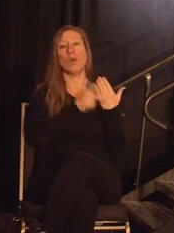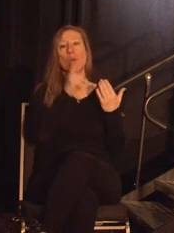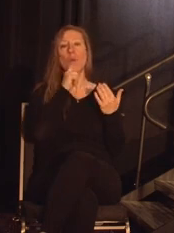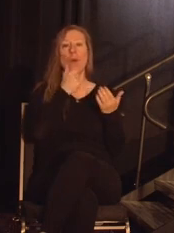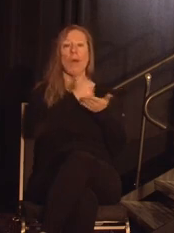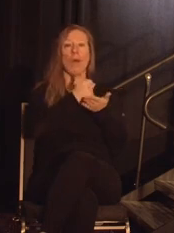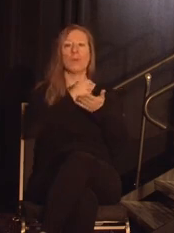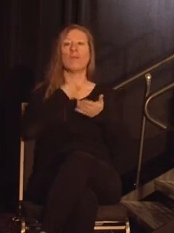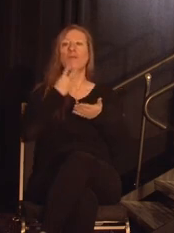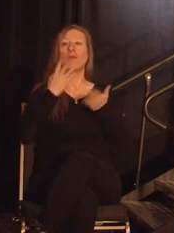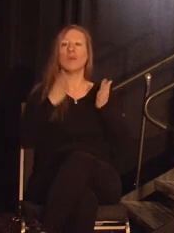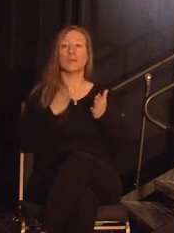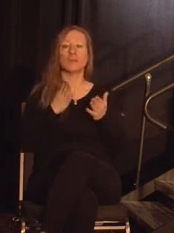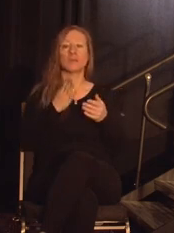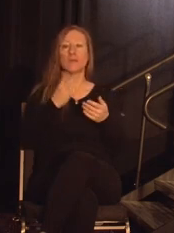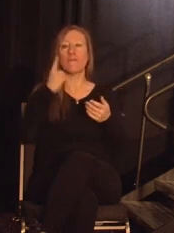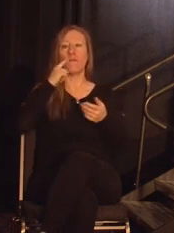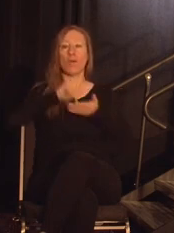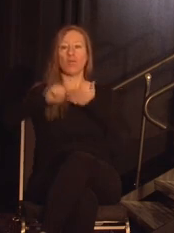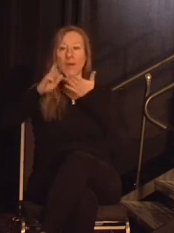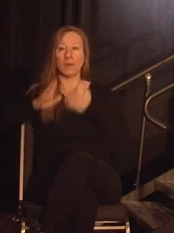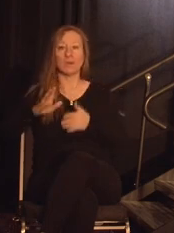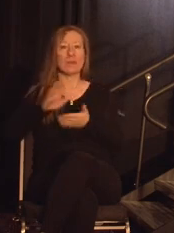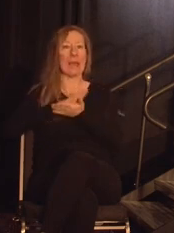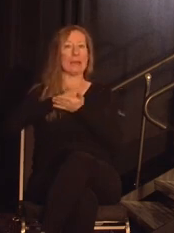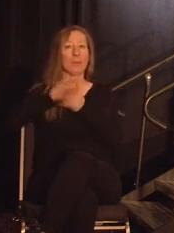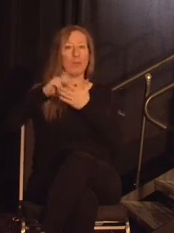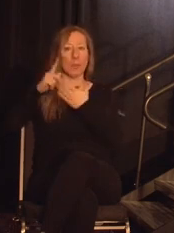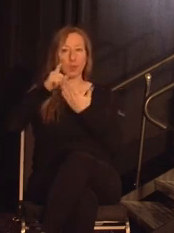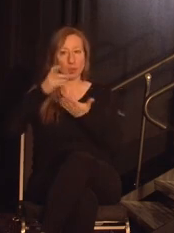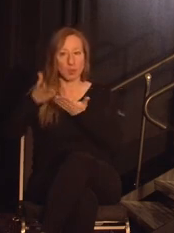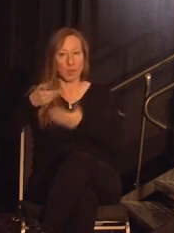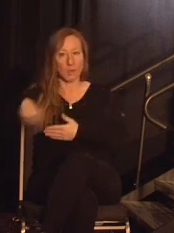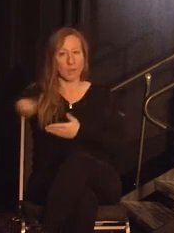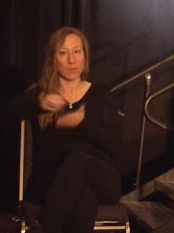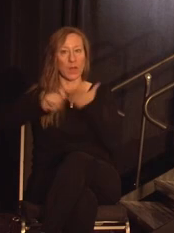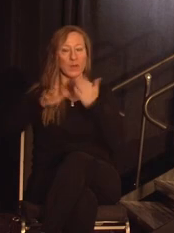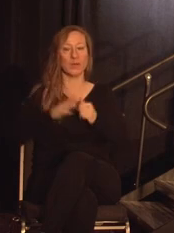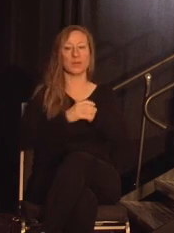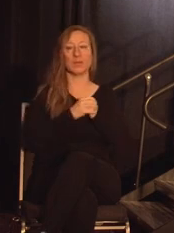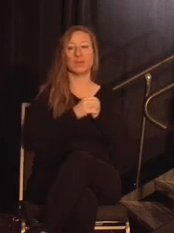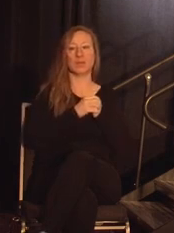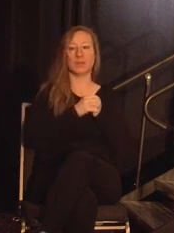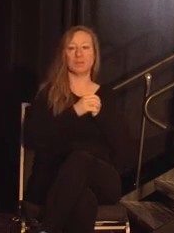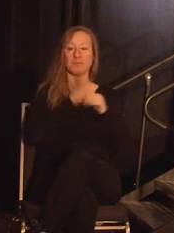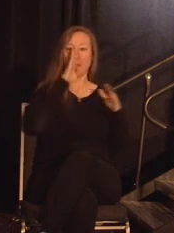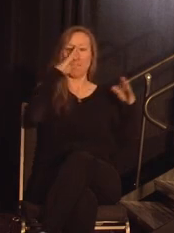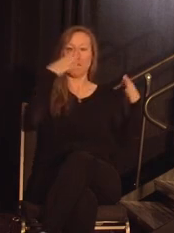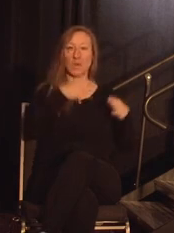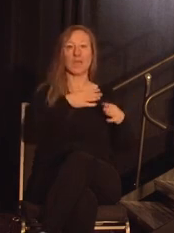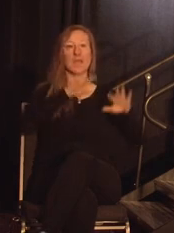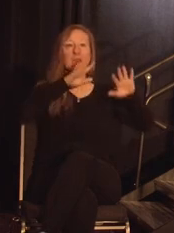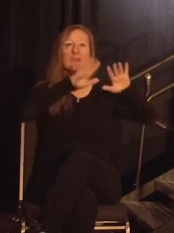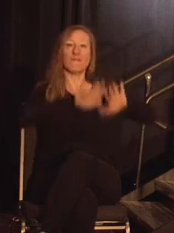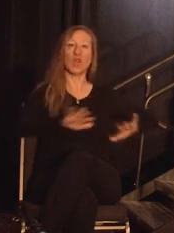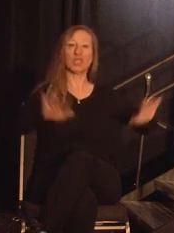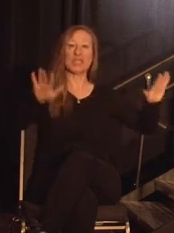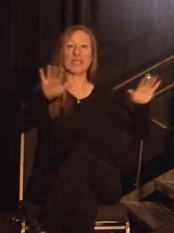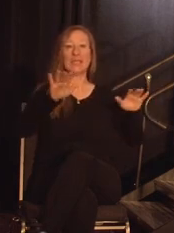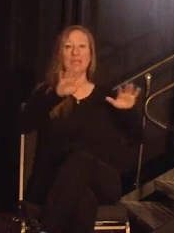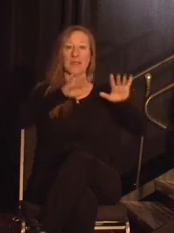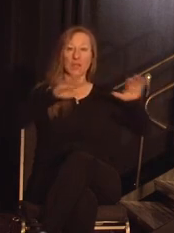of writers and the academic programs and organizations that serve them, all while championing diversity and excellence in creative